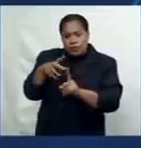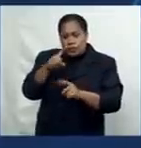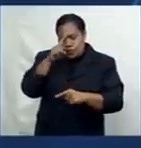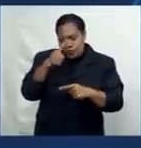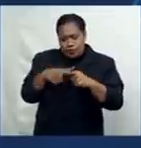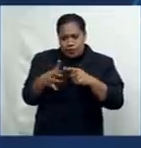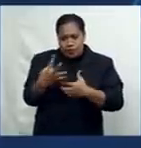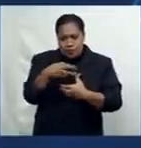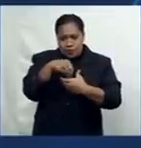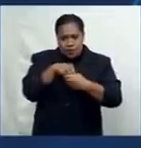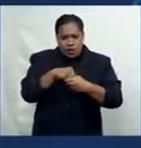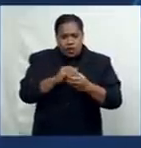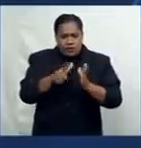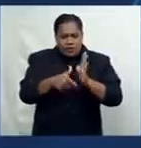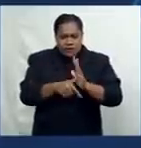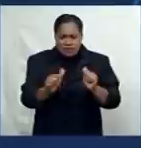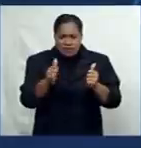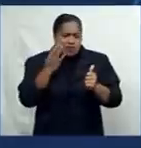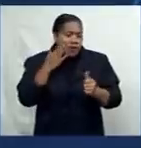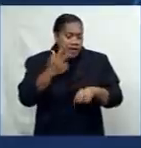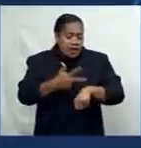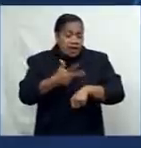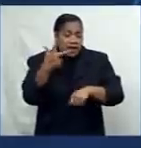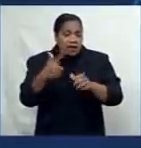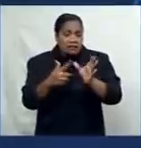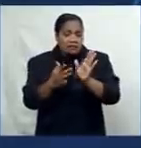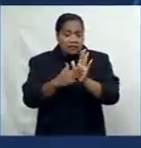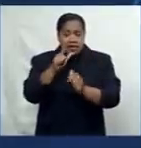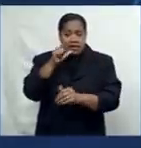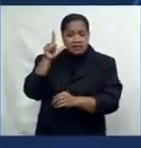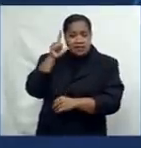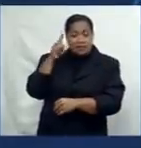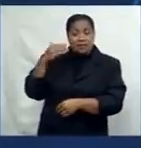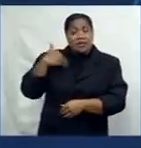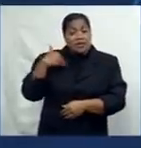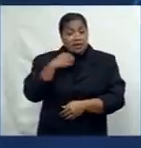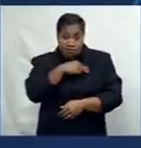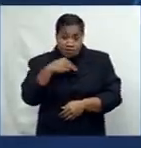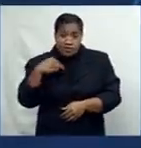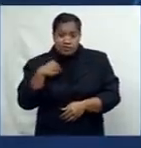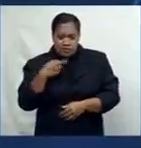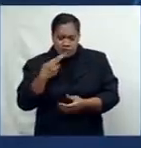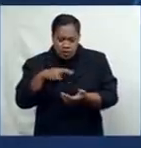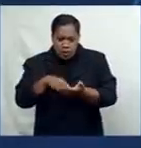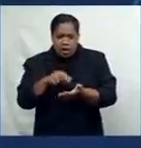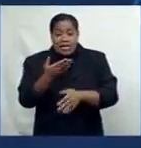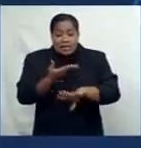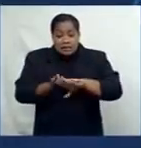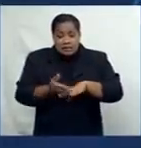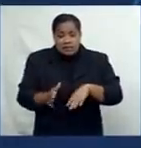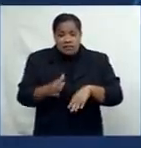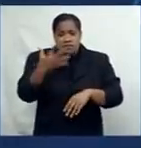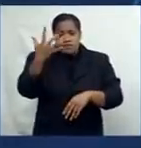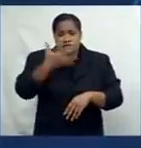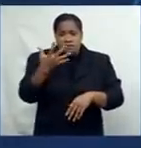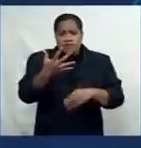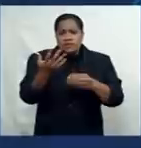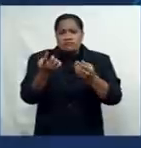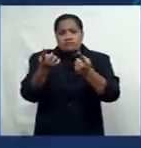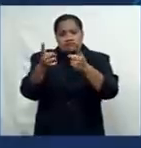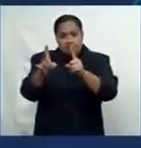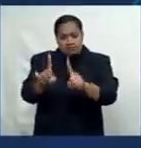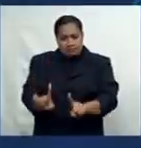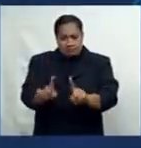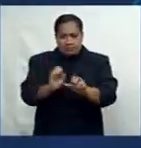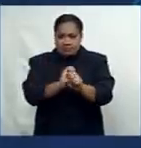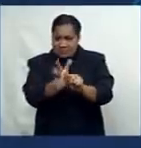for the period ending at 8 a.m. yesterday. The Health Ministry also recorded 15 new COVID-19 deaths between